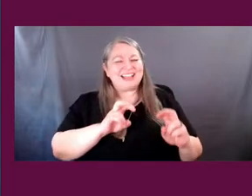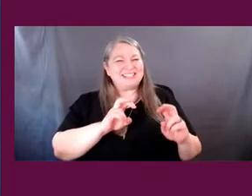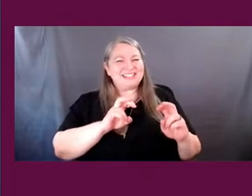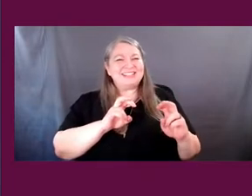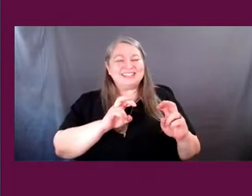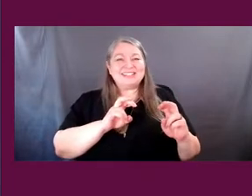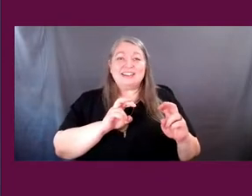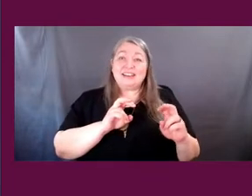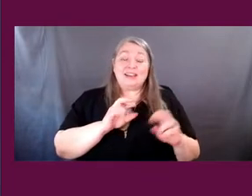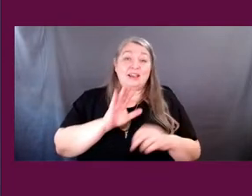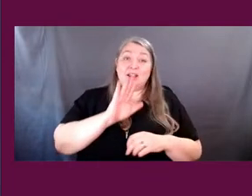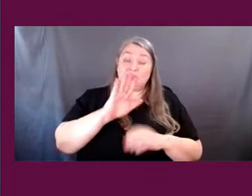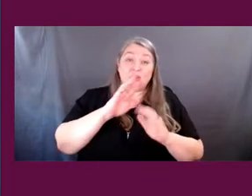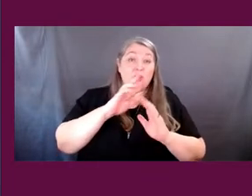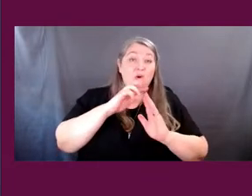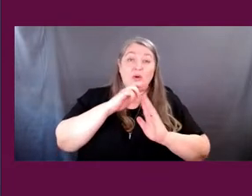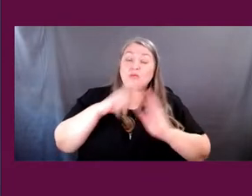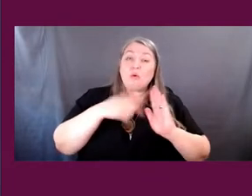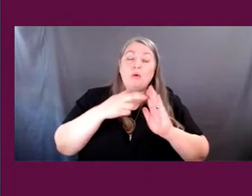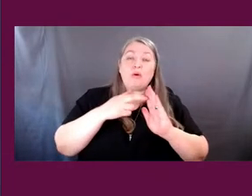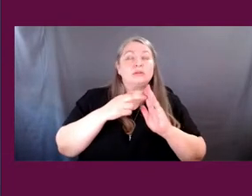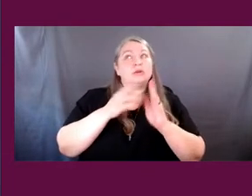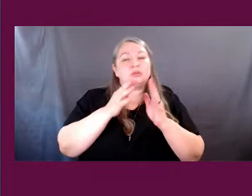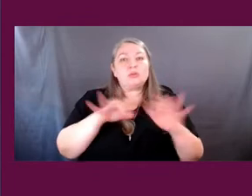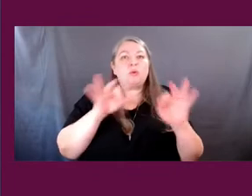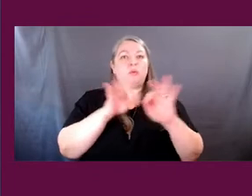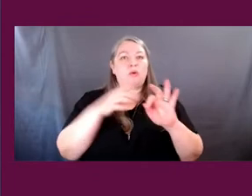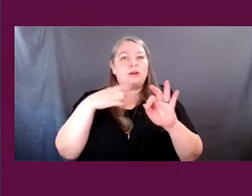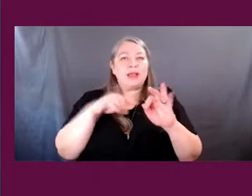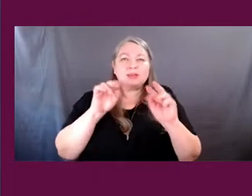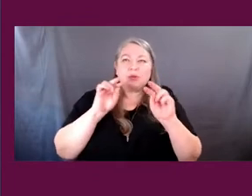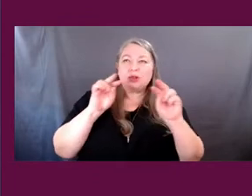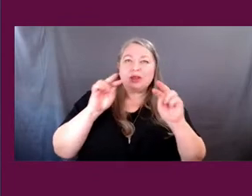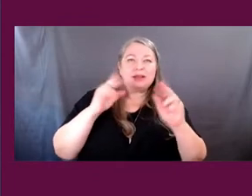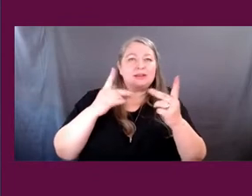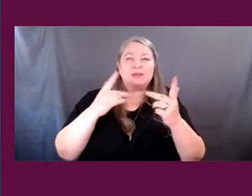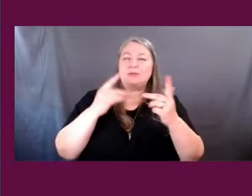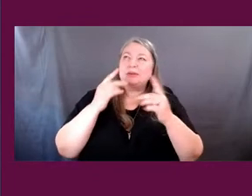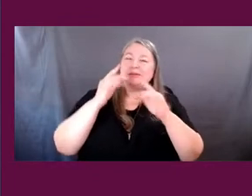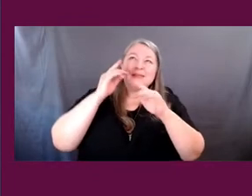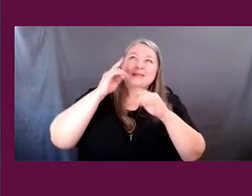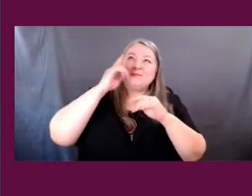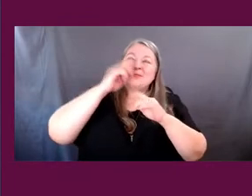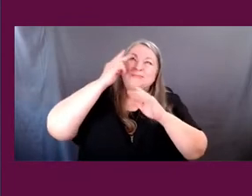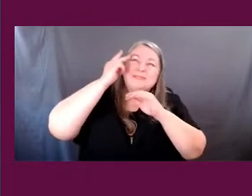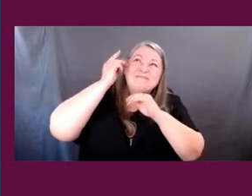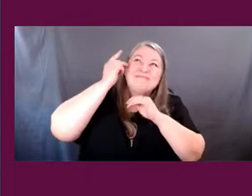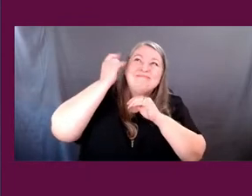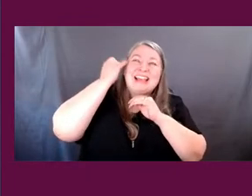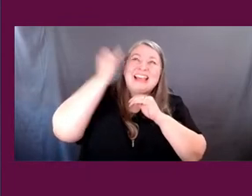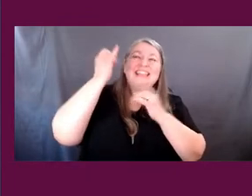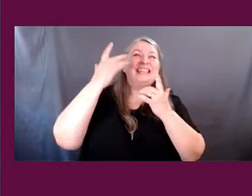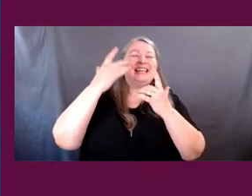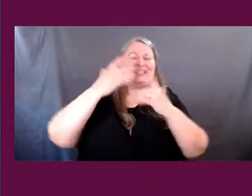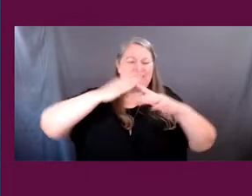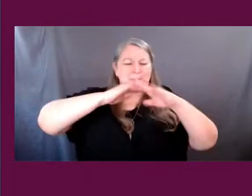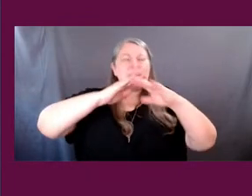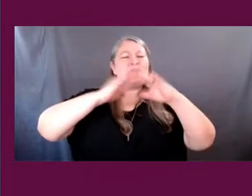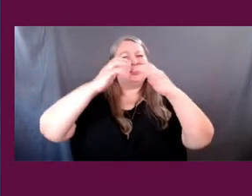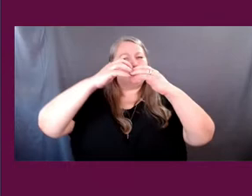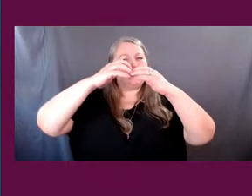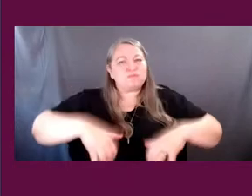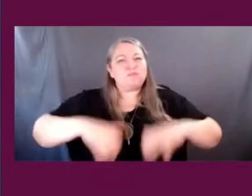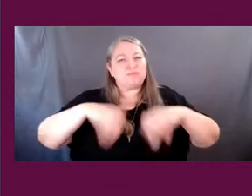analysis. Your roles are so important as we seek to dismantle myths and barriers of exclusion in Hollywood. Yes.